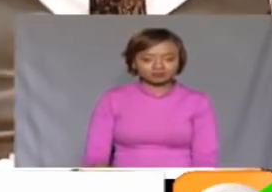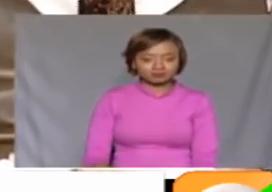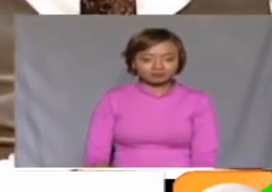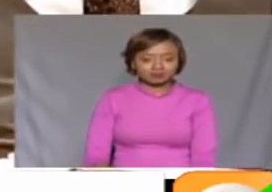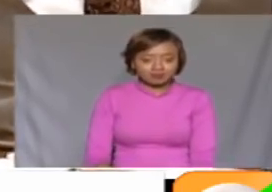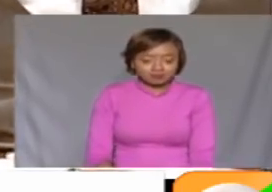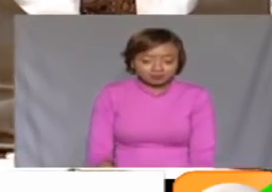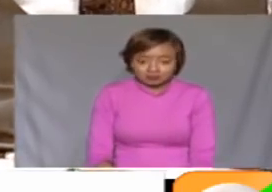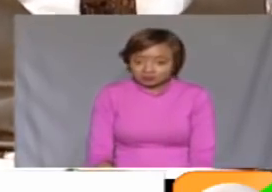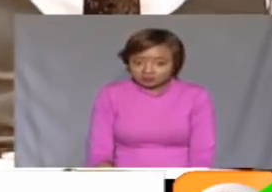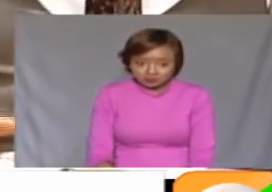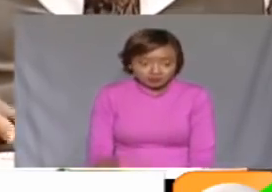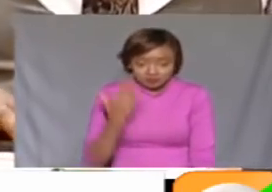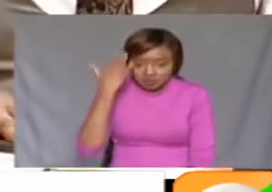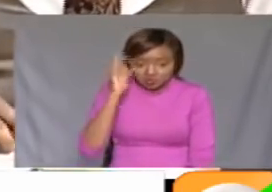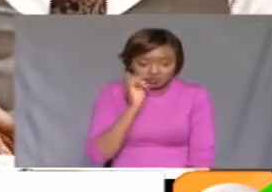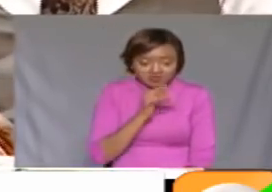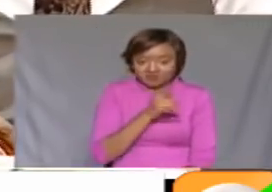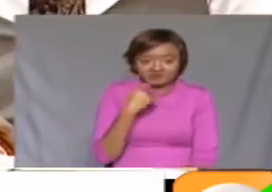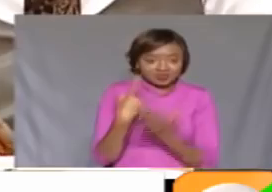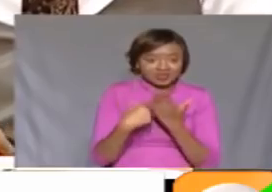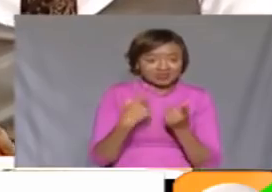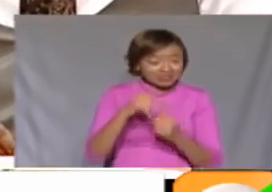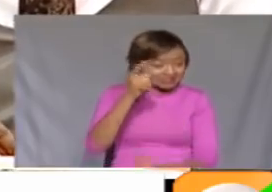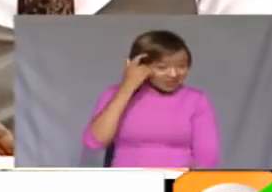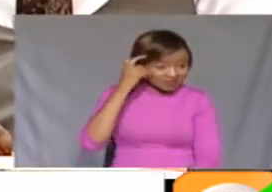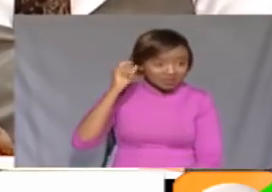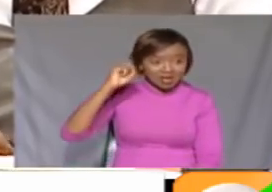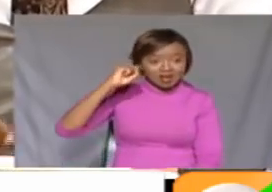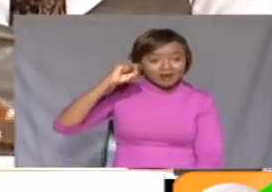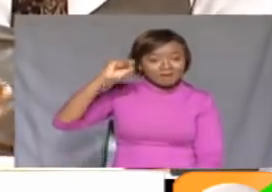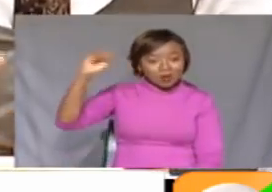no idea whether that was discussed, but politics is a game of